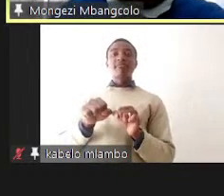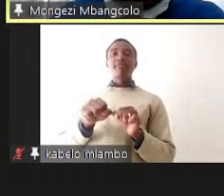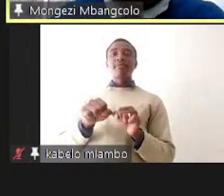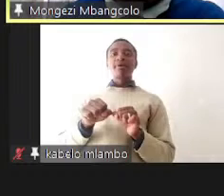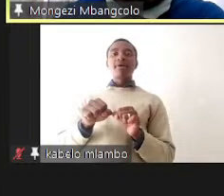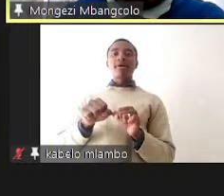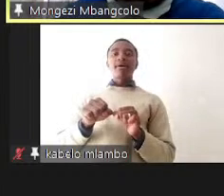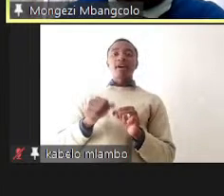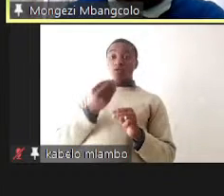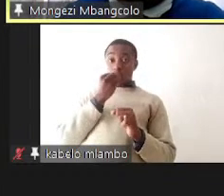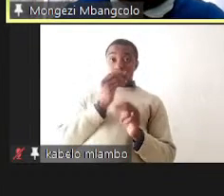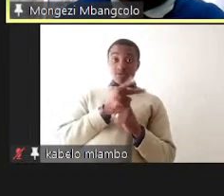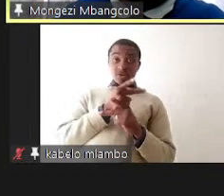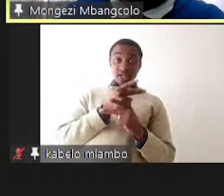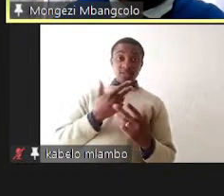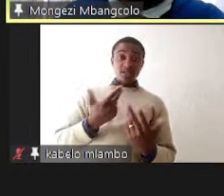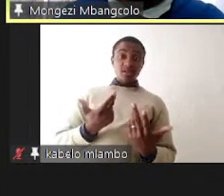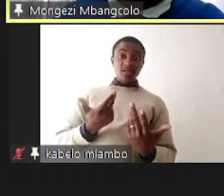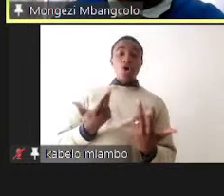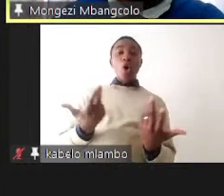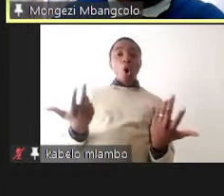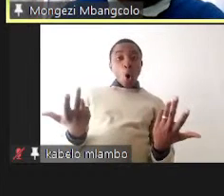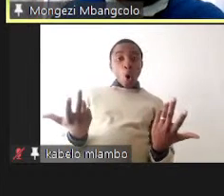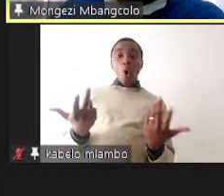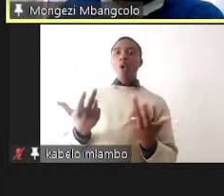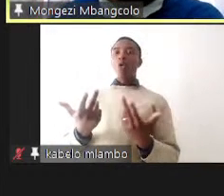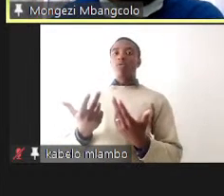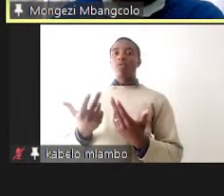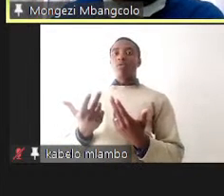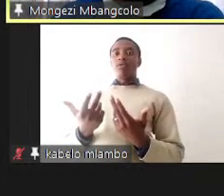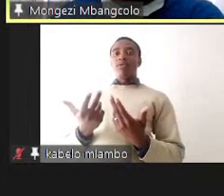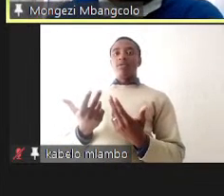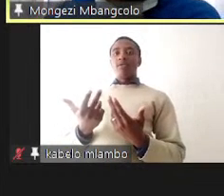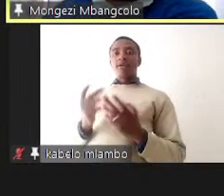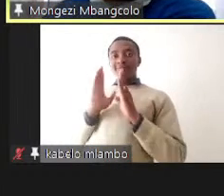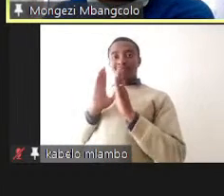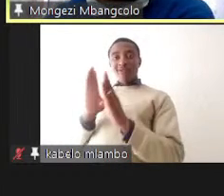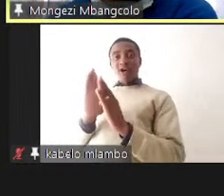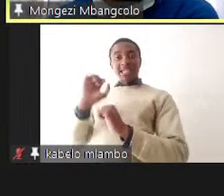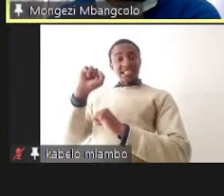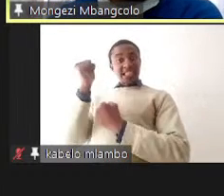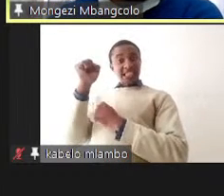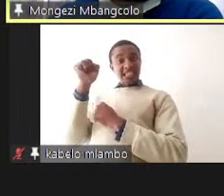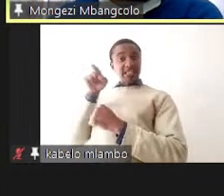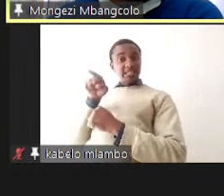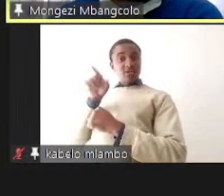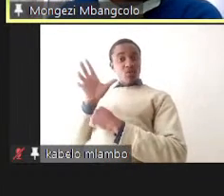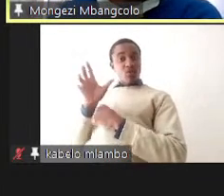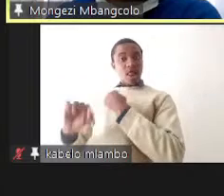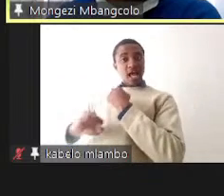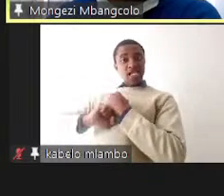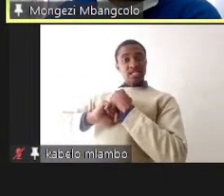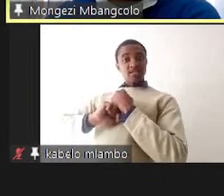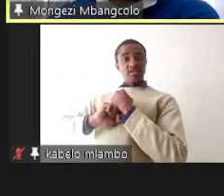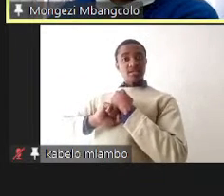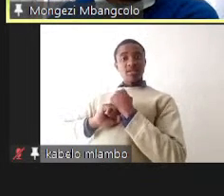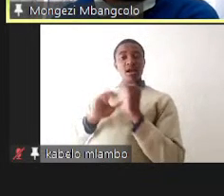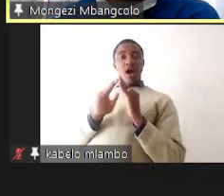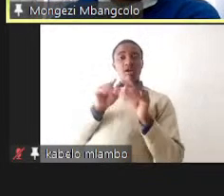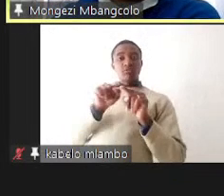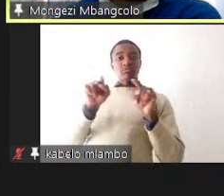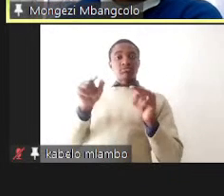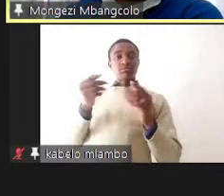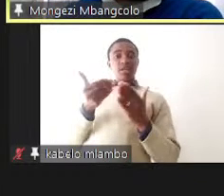food production, or you are talking in terms of the industries that would otherwise assist the households to be able